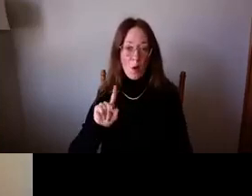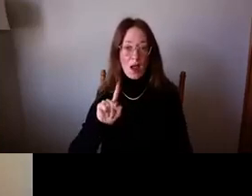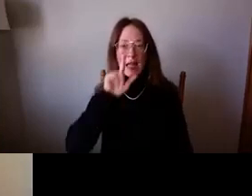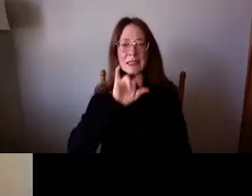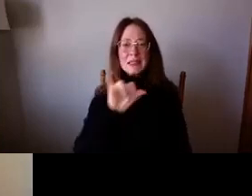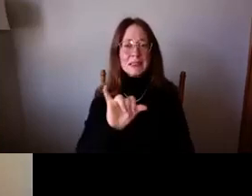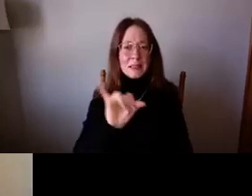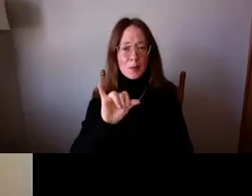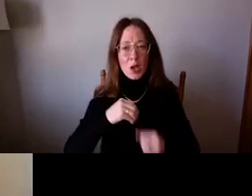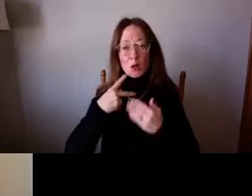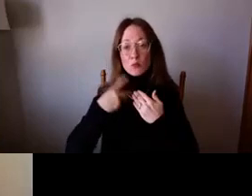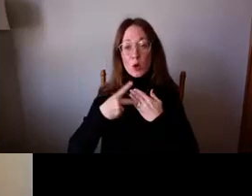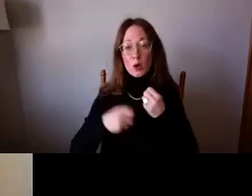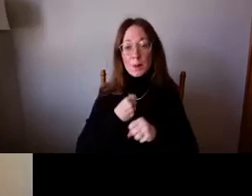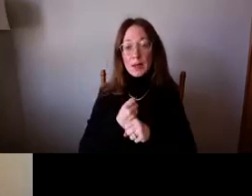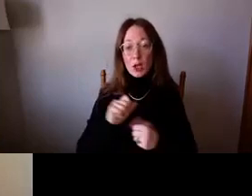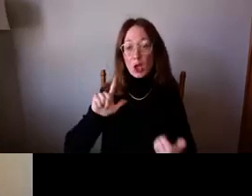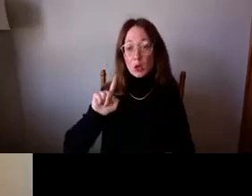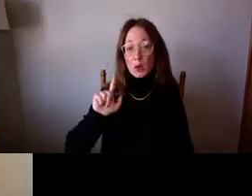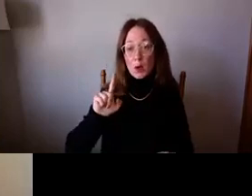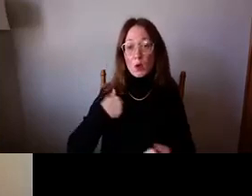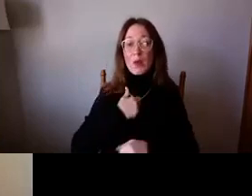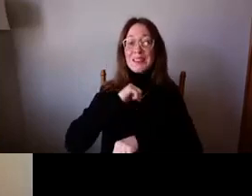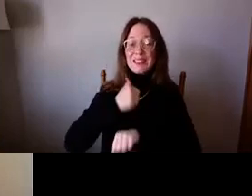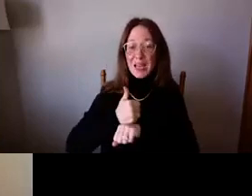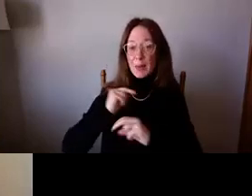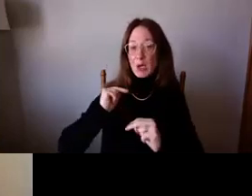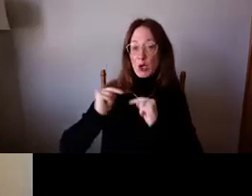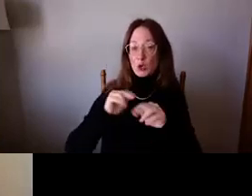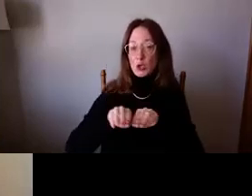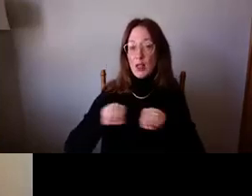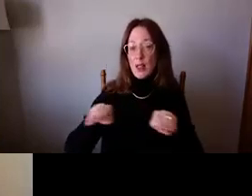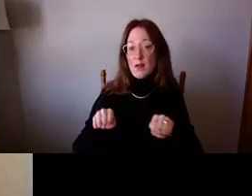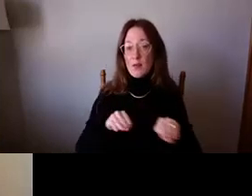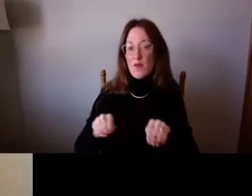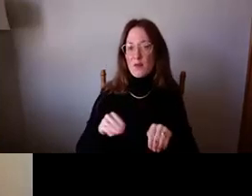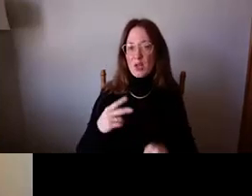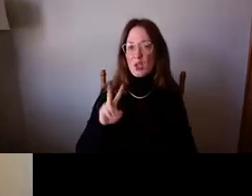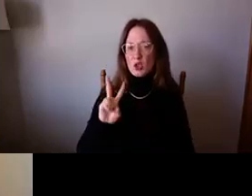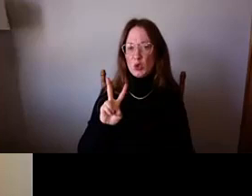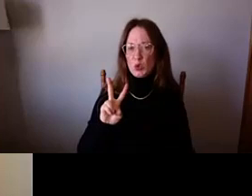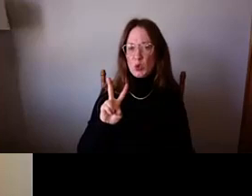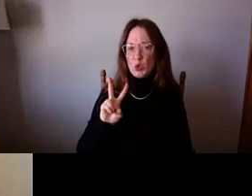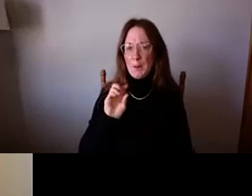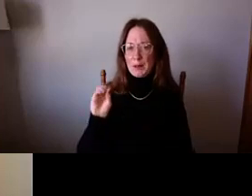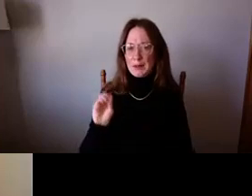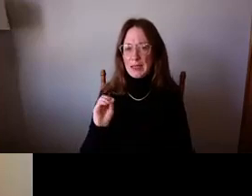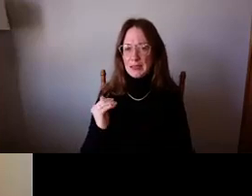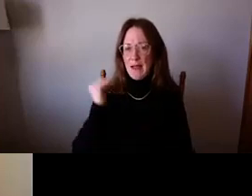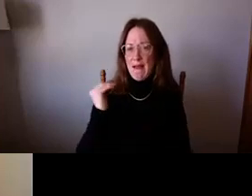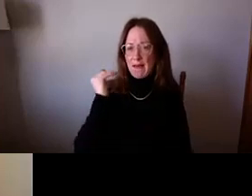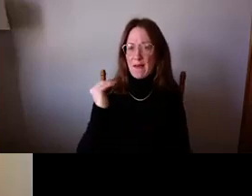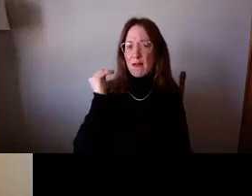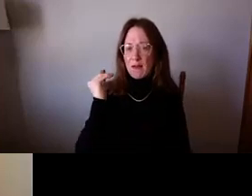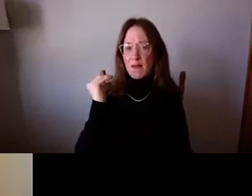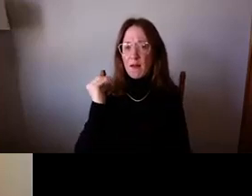year 21, we set negotiated levels of performance about 2 points higher. We've provided some information